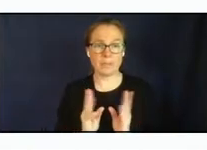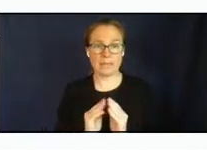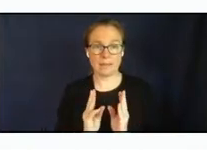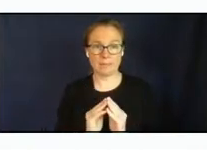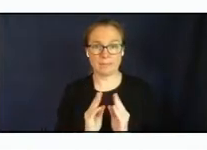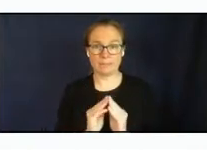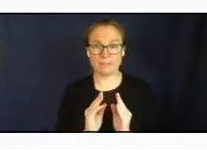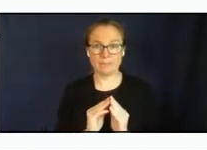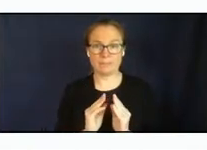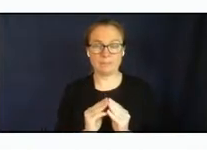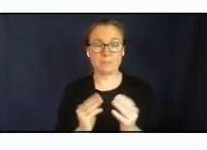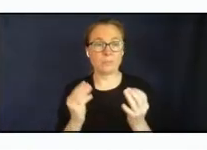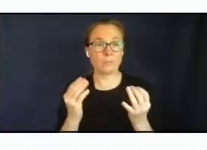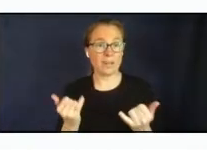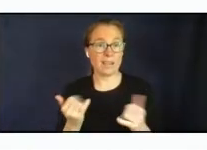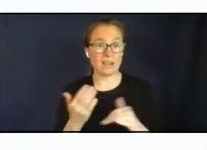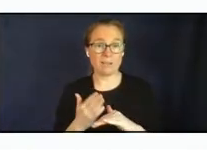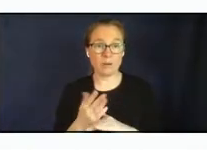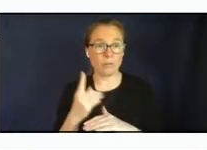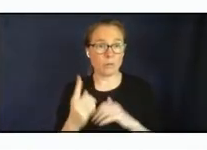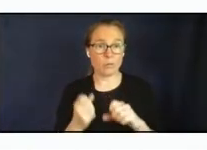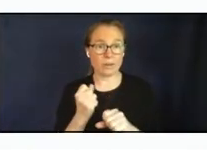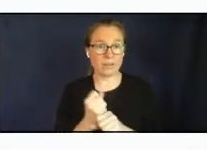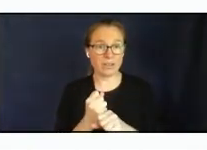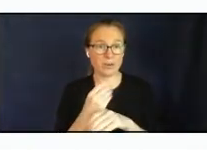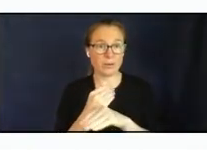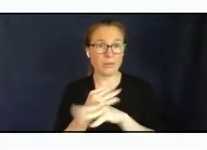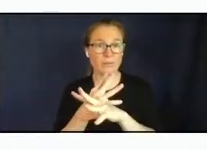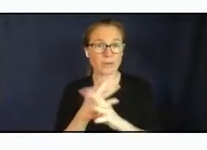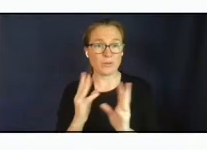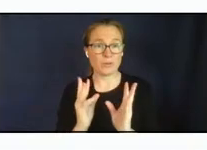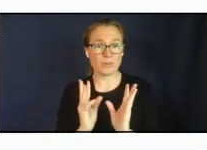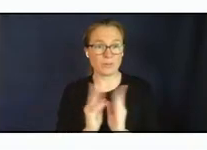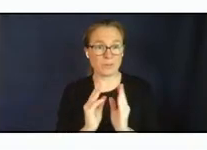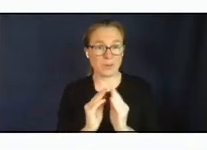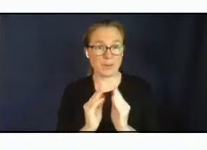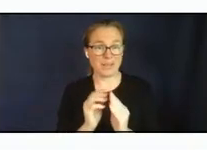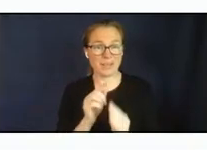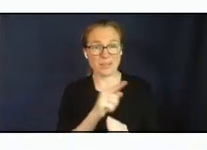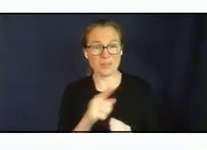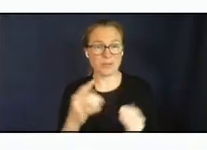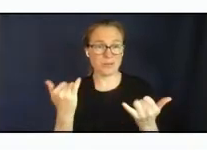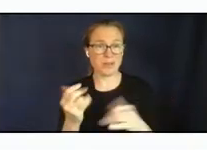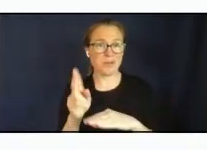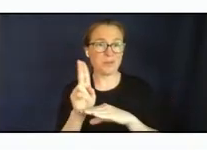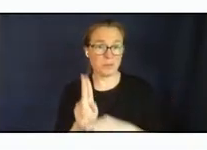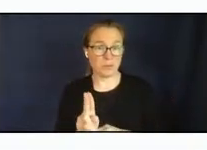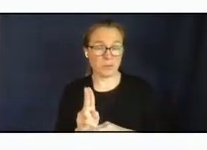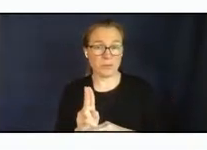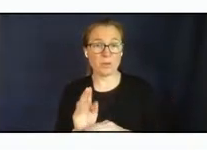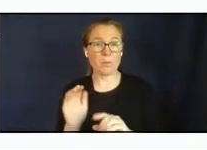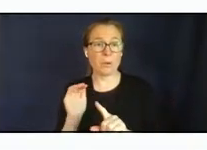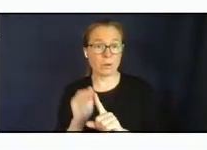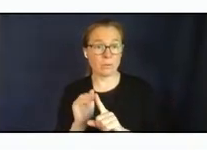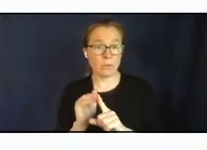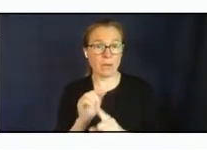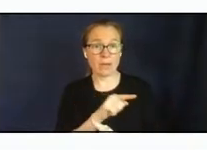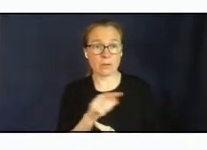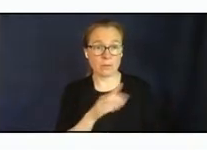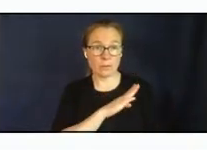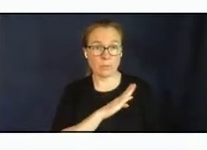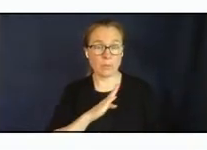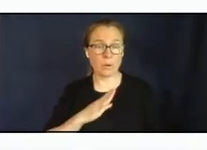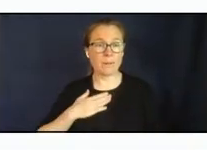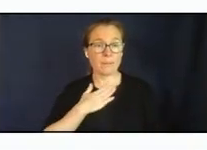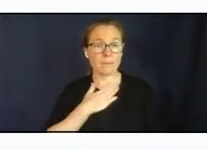over a year of virtual meetings, so this should be all be second nature. But as a reminder to the board members, please keep yourself muted unless